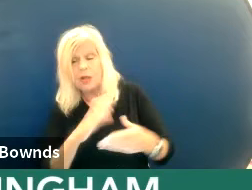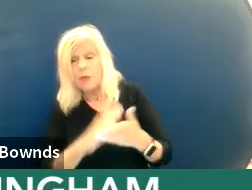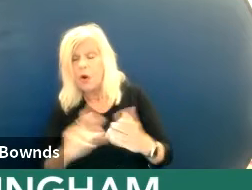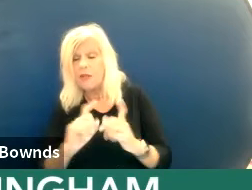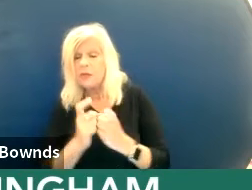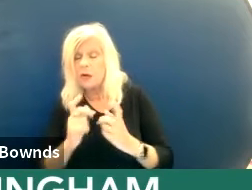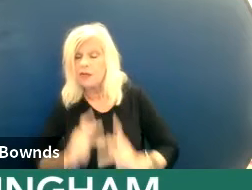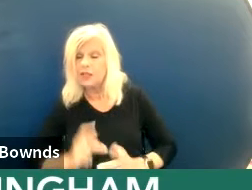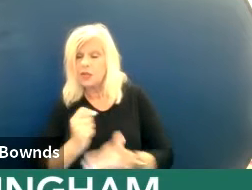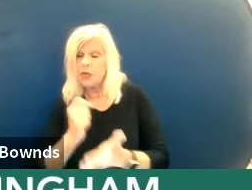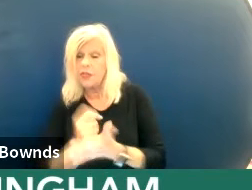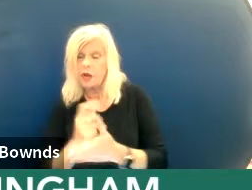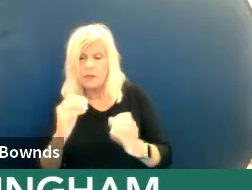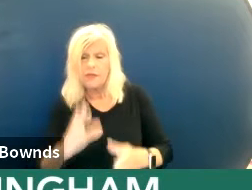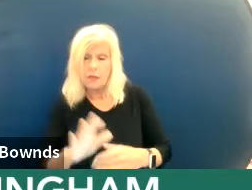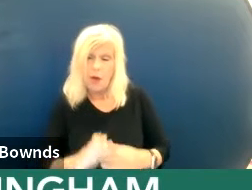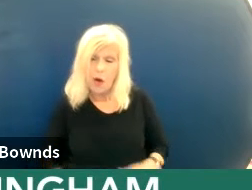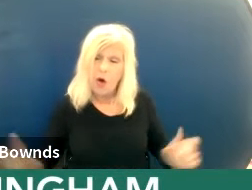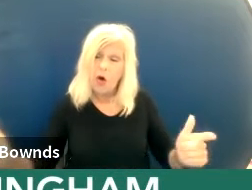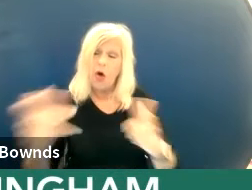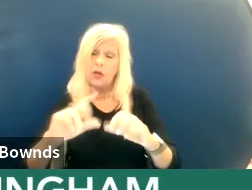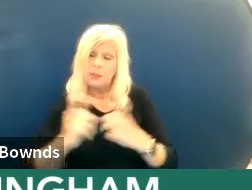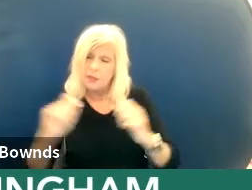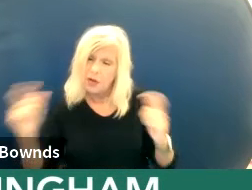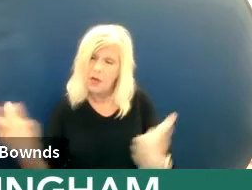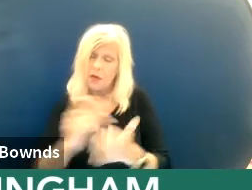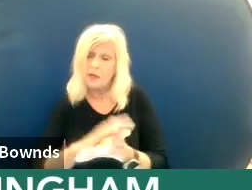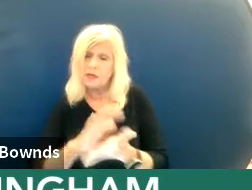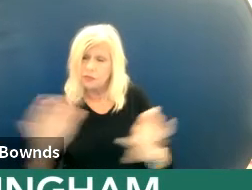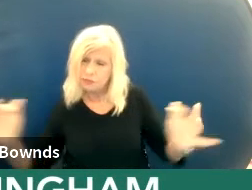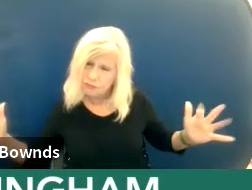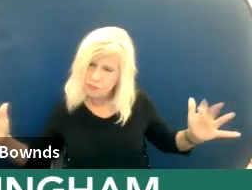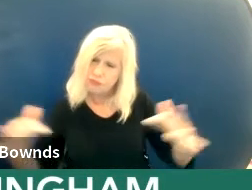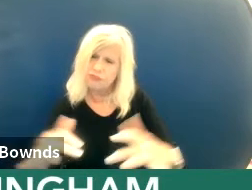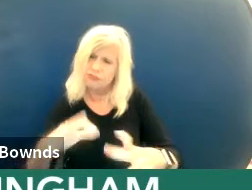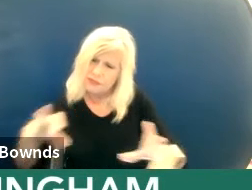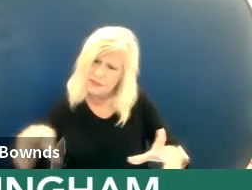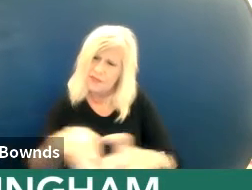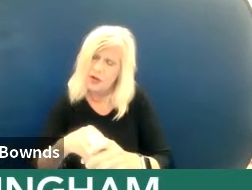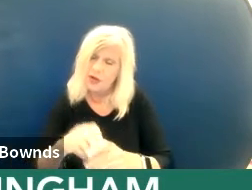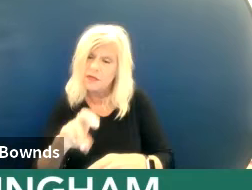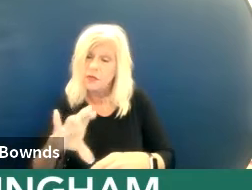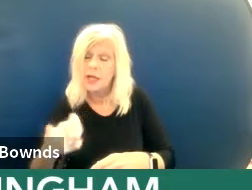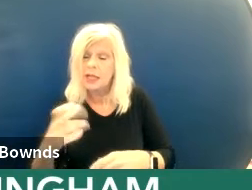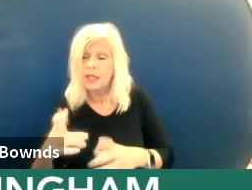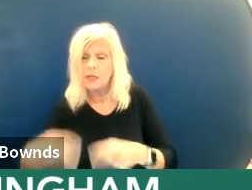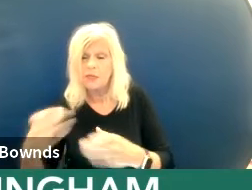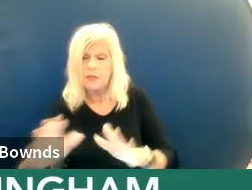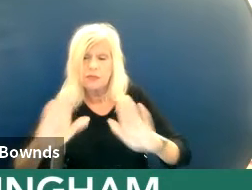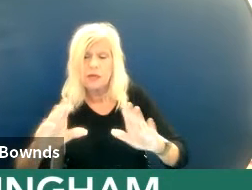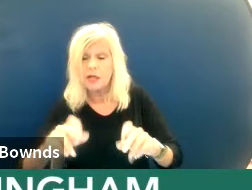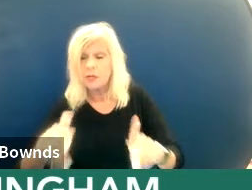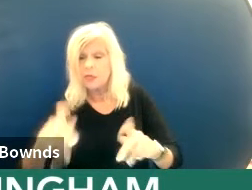but faculty from all departments and all schools at UAB will be involved. RECTech will provide a great opportunity